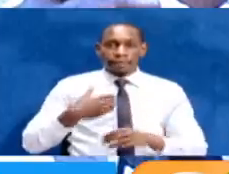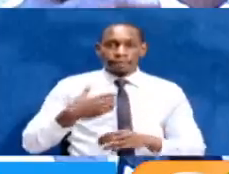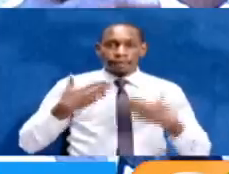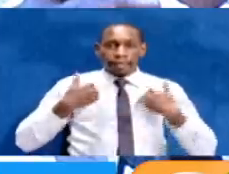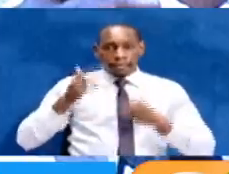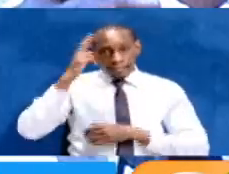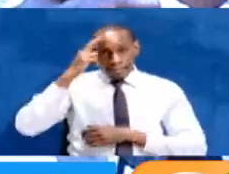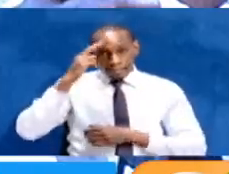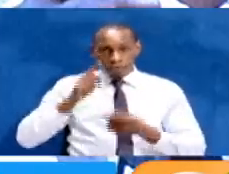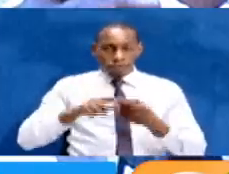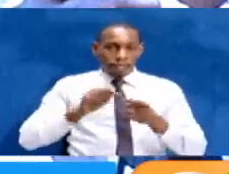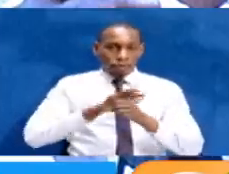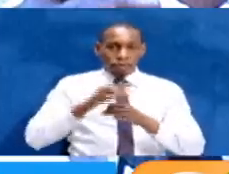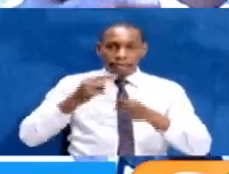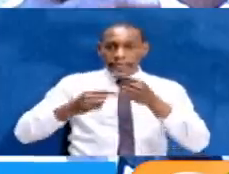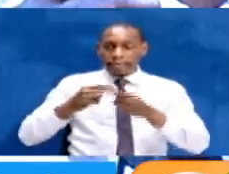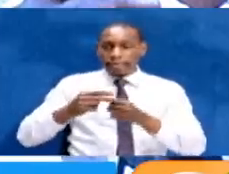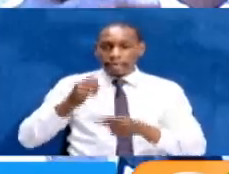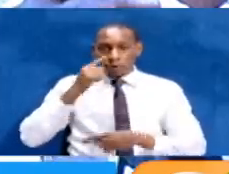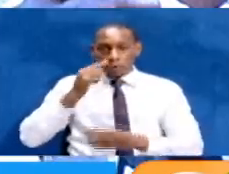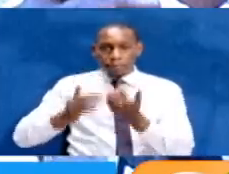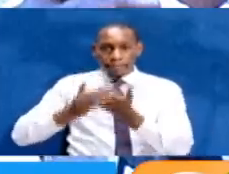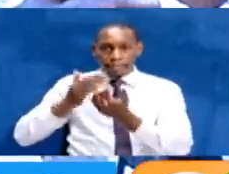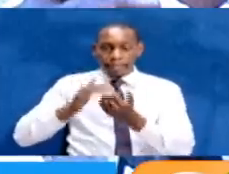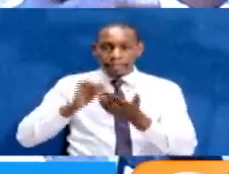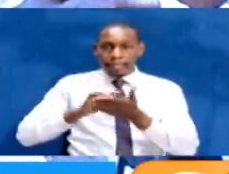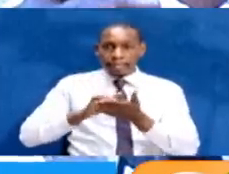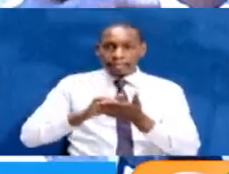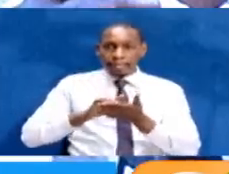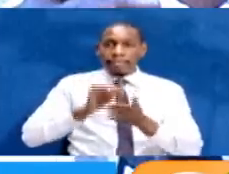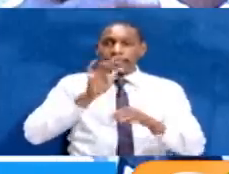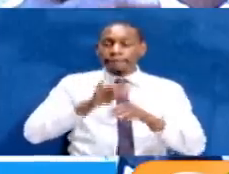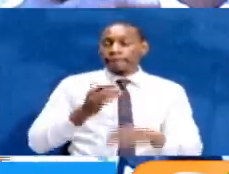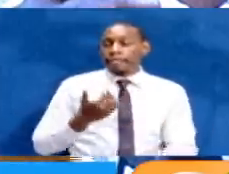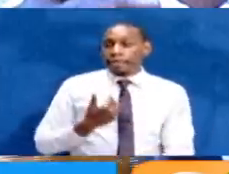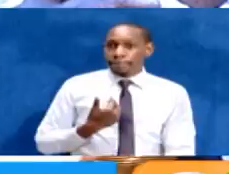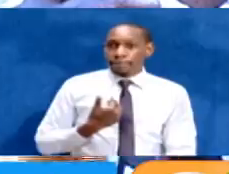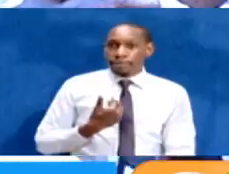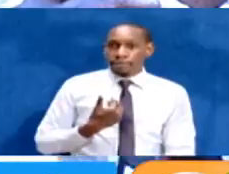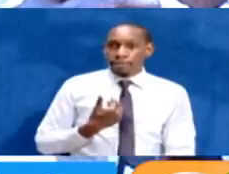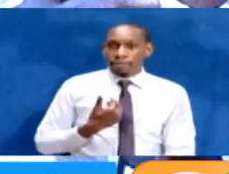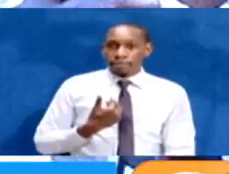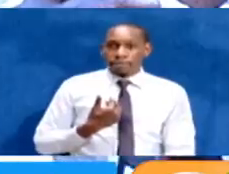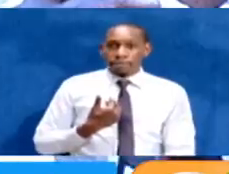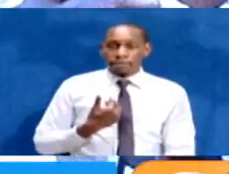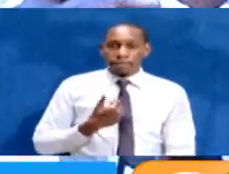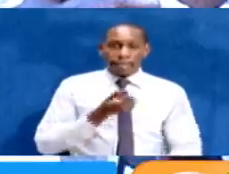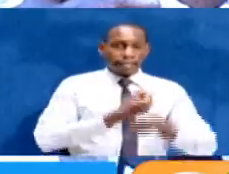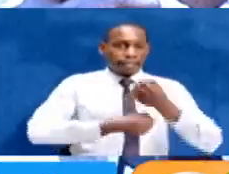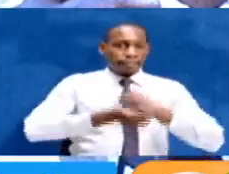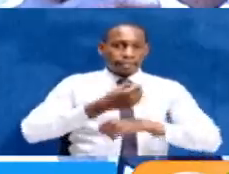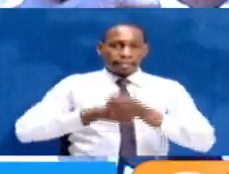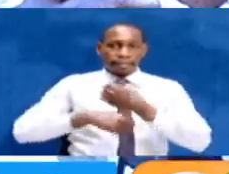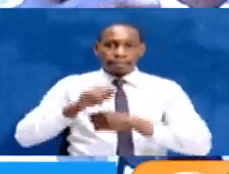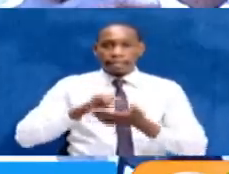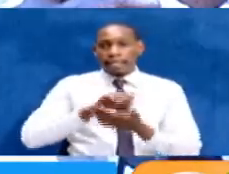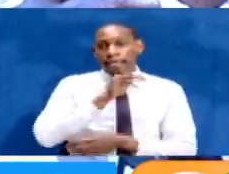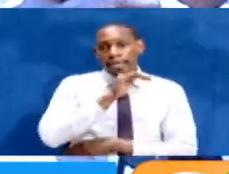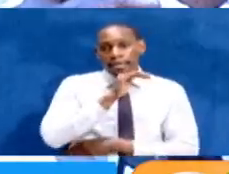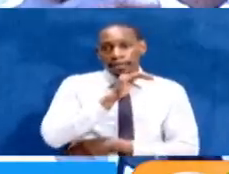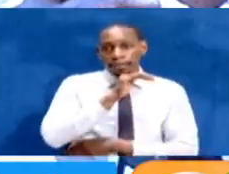and is at home recovering. That has also had an effect on the physical activities that he